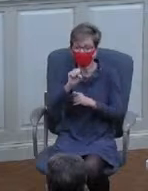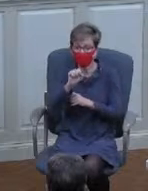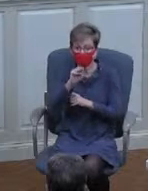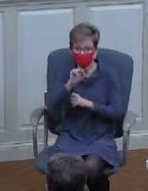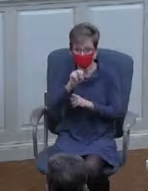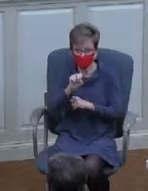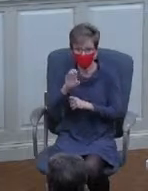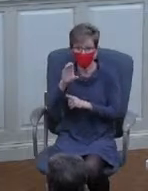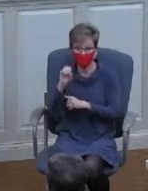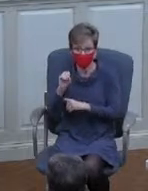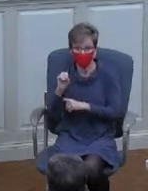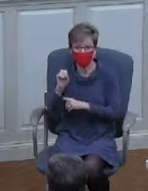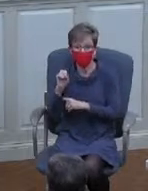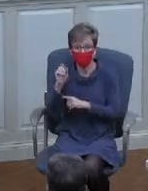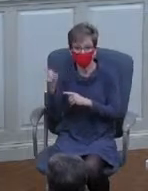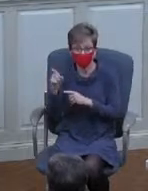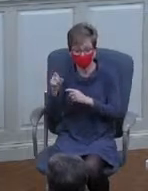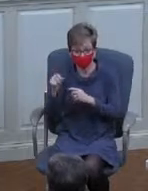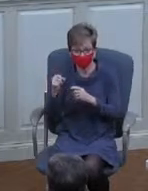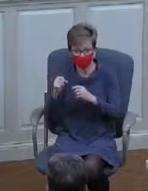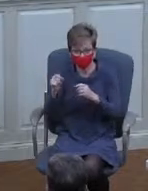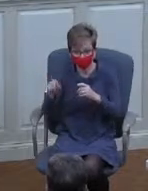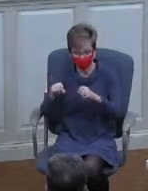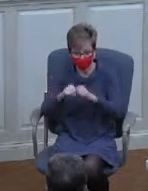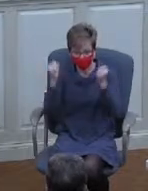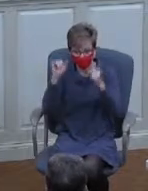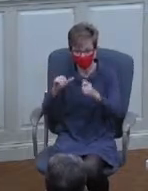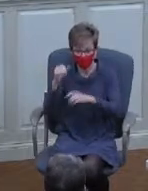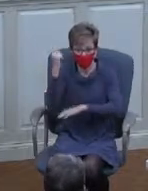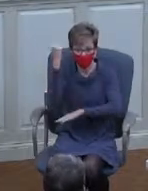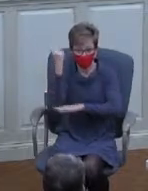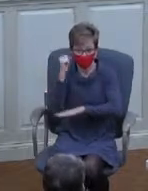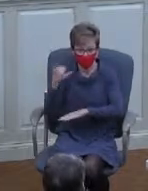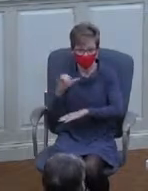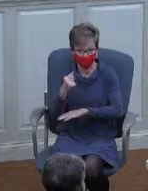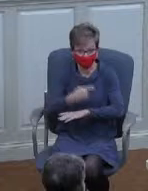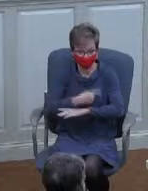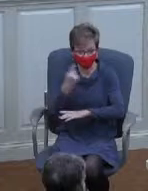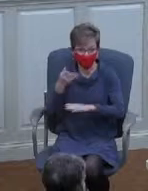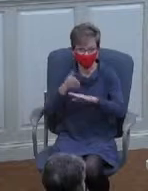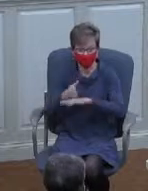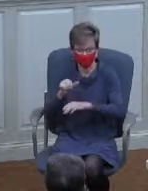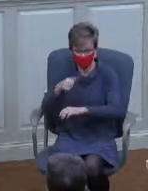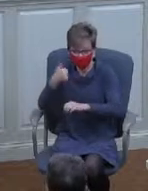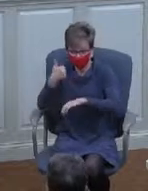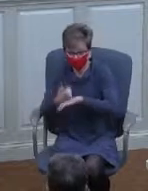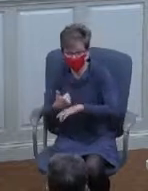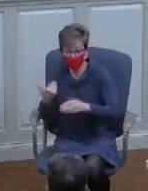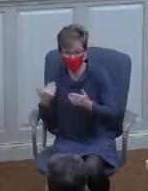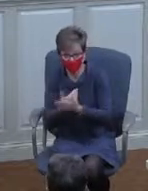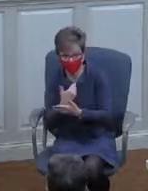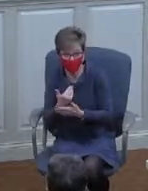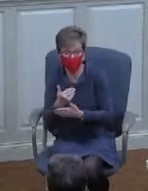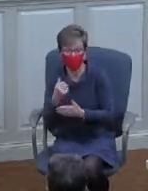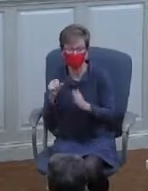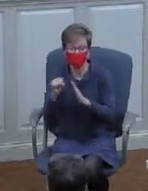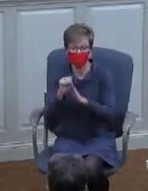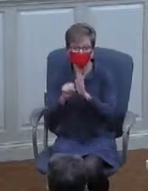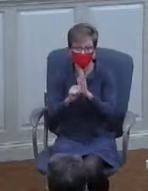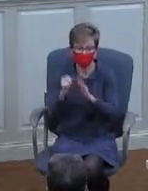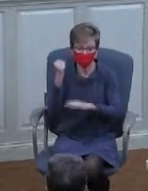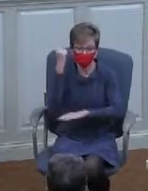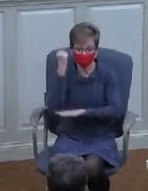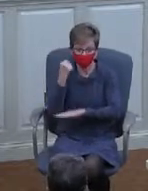broke LaFonda's record the same day, about 5 minutes after she set a new statewide record. So we